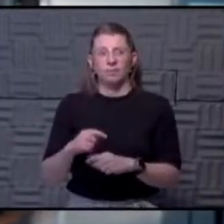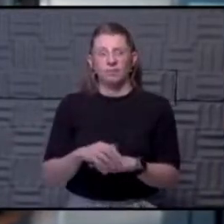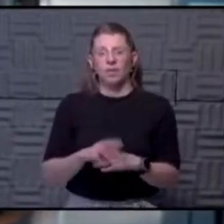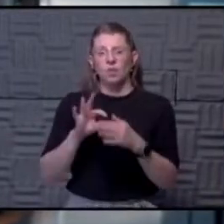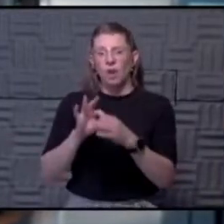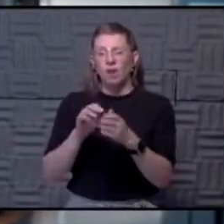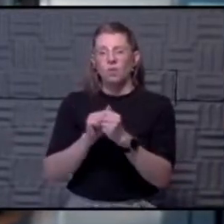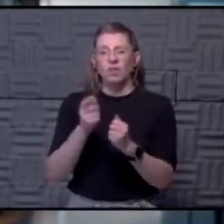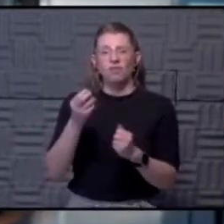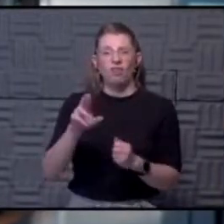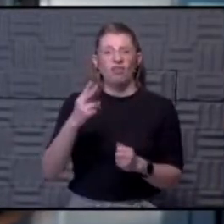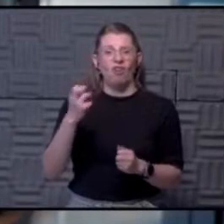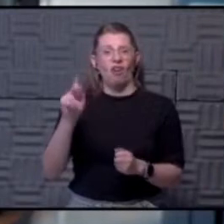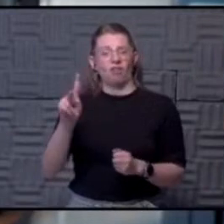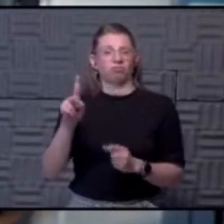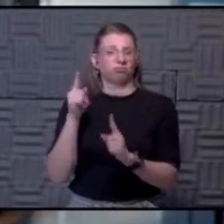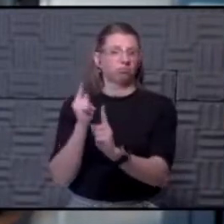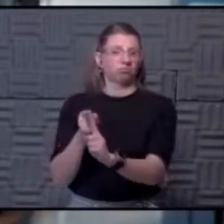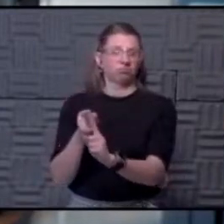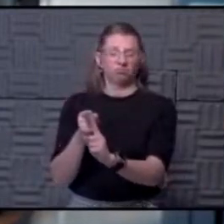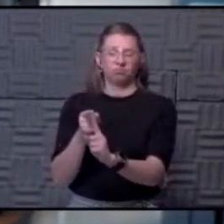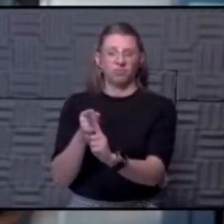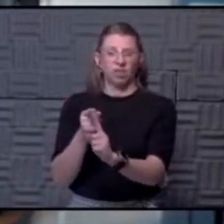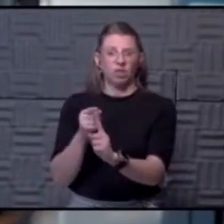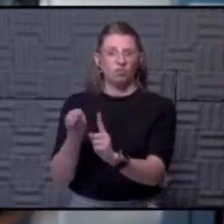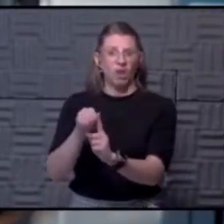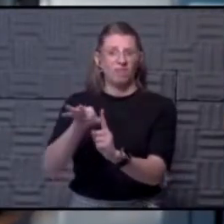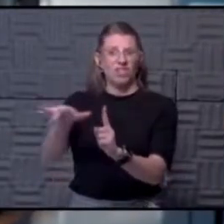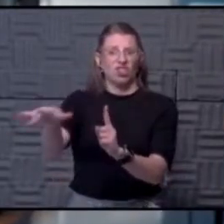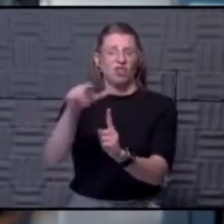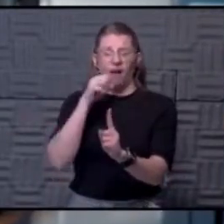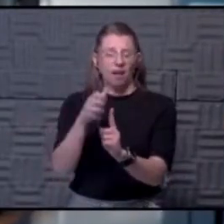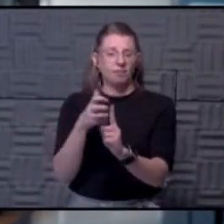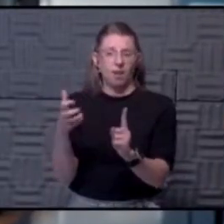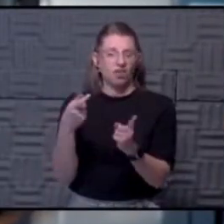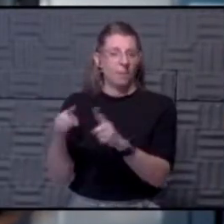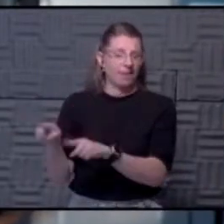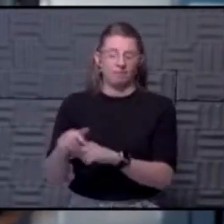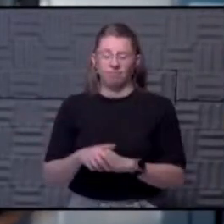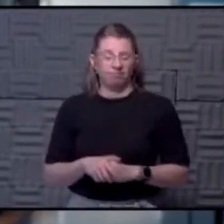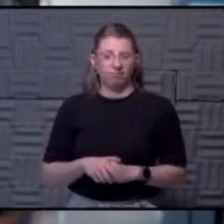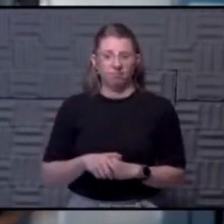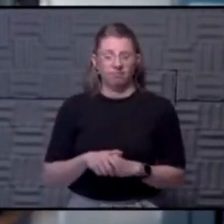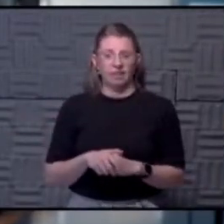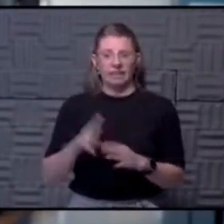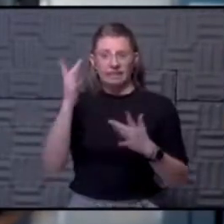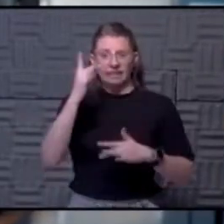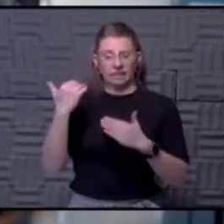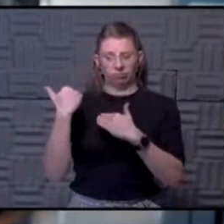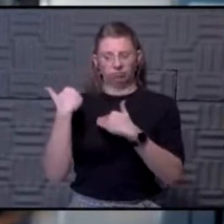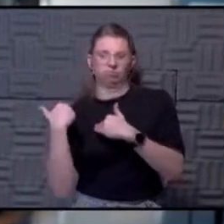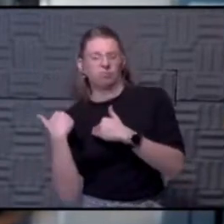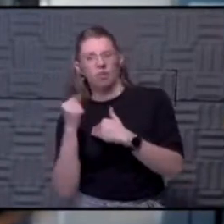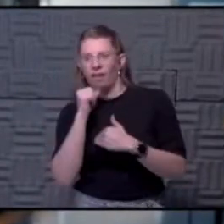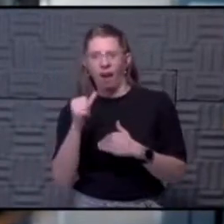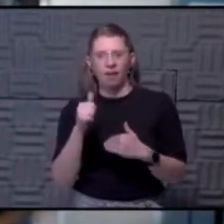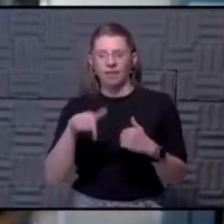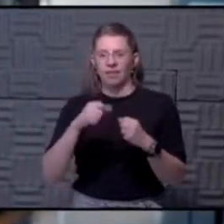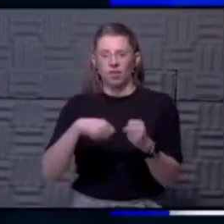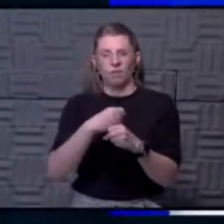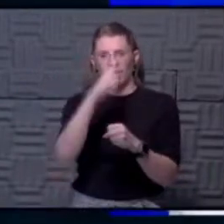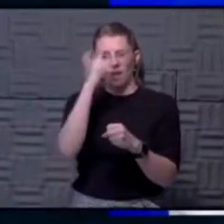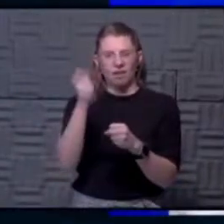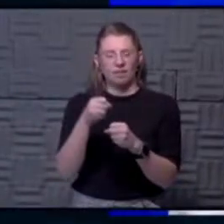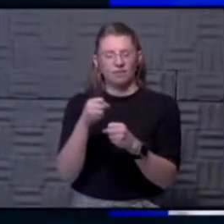point, there's just not as much transmission going on out there, just not as much burden of the disease this year because of what we've talked about. So,